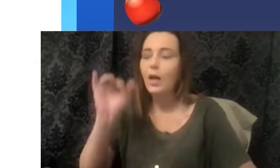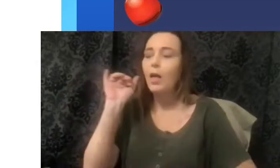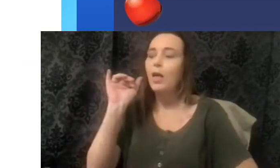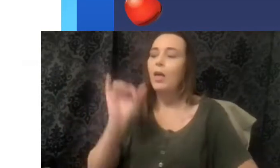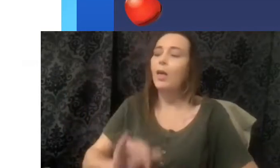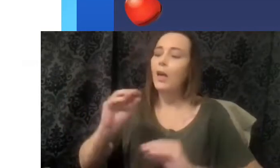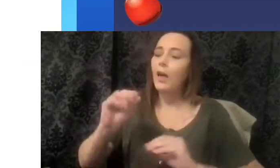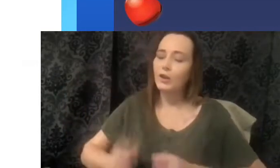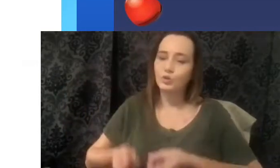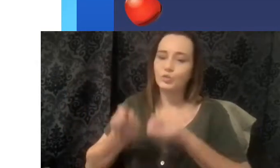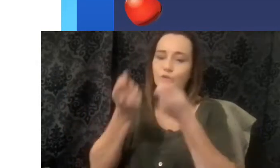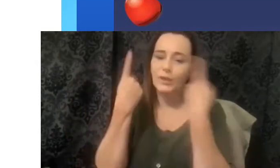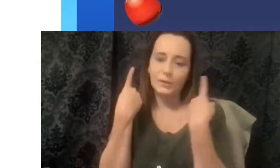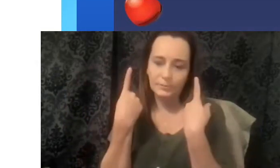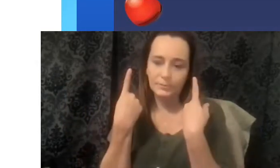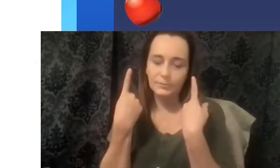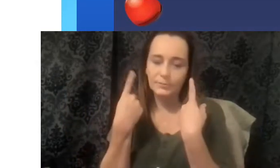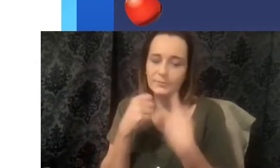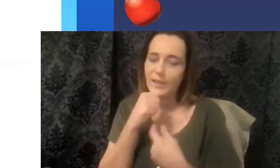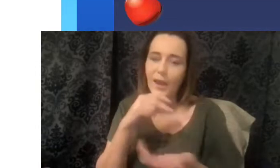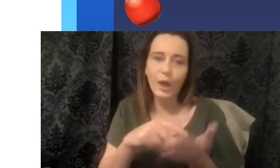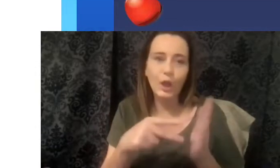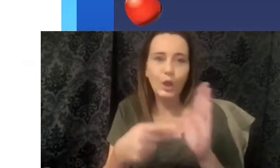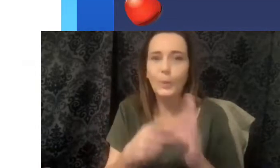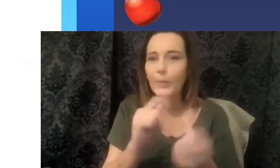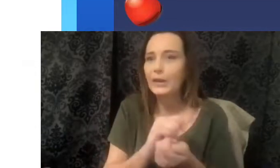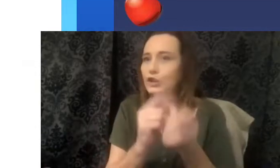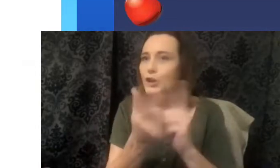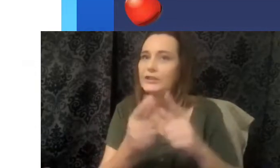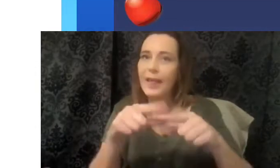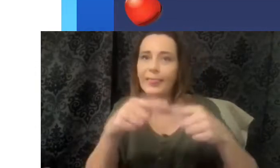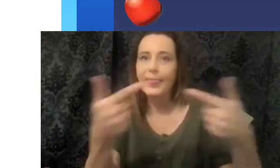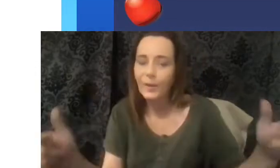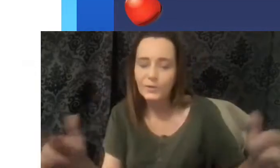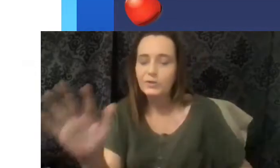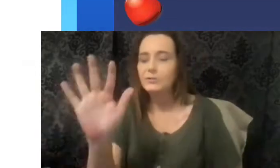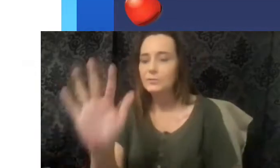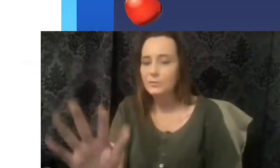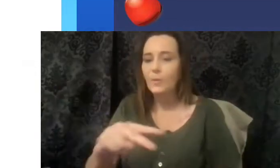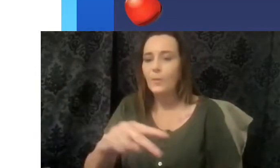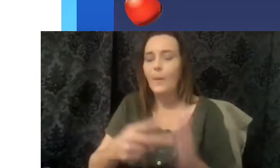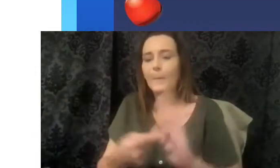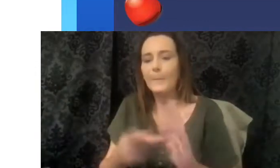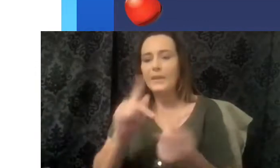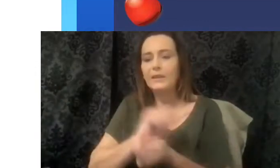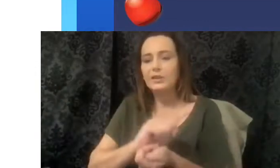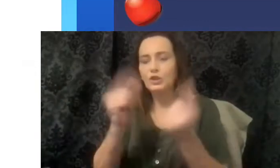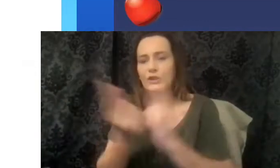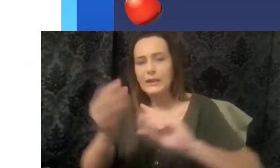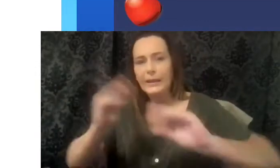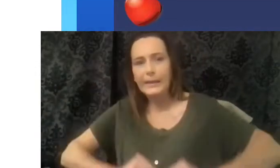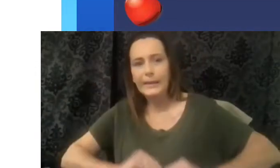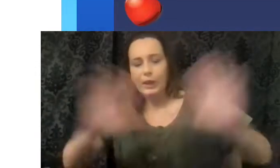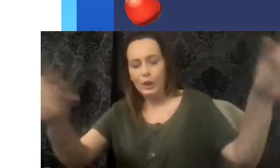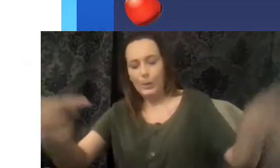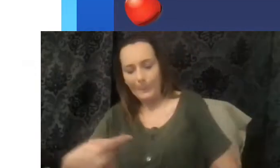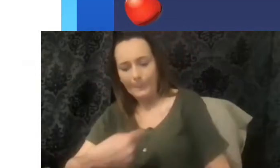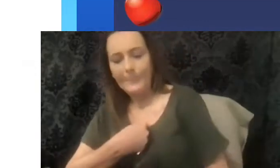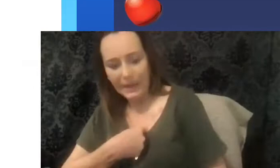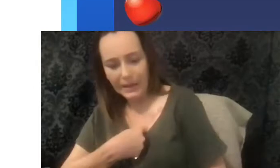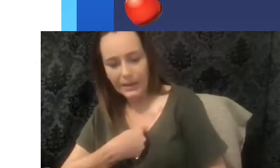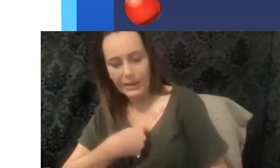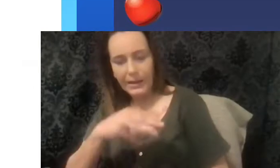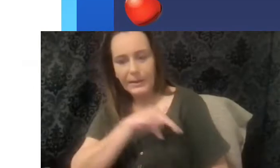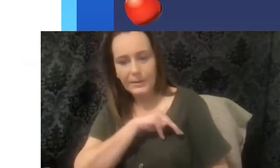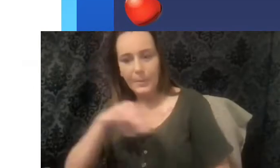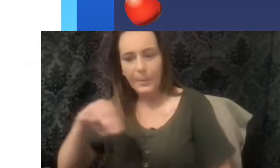right? And so, and I don't mean translatable in terms of language to language. I mean translatable in me as a member